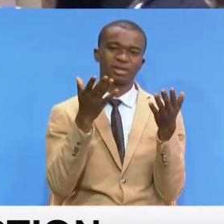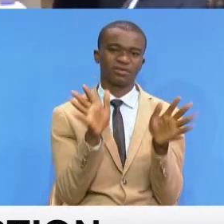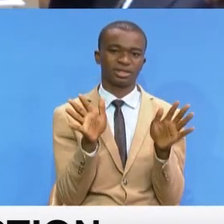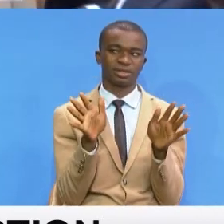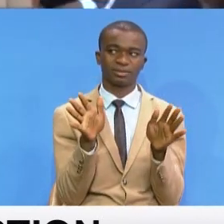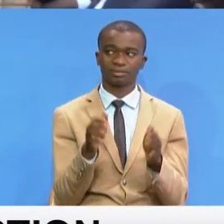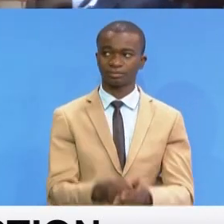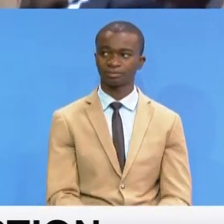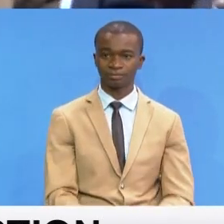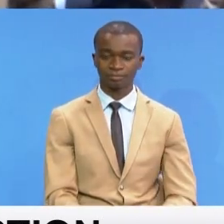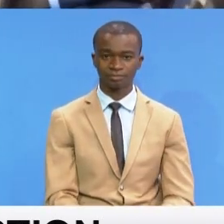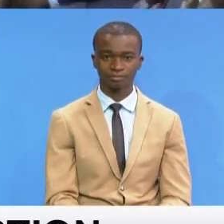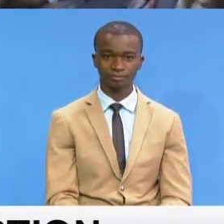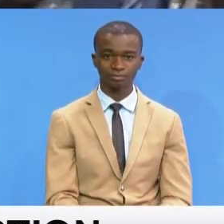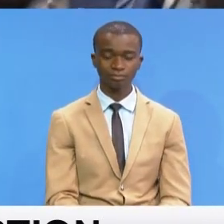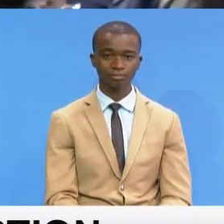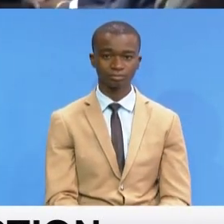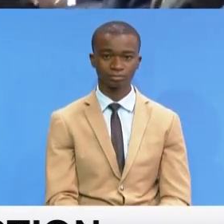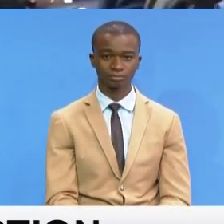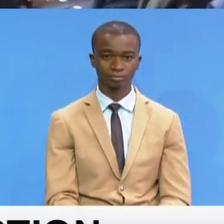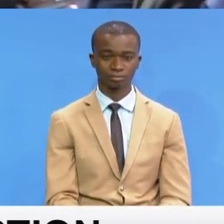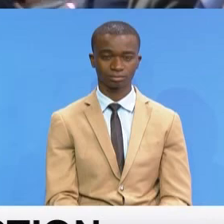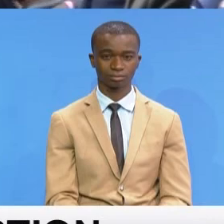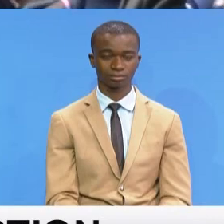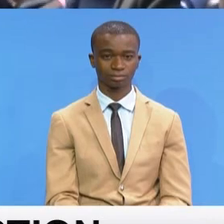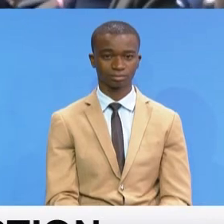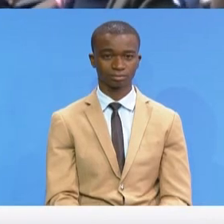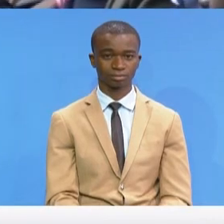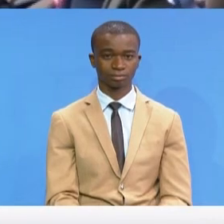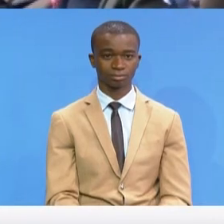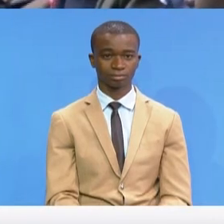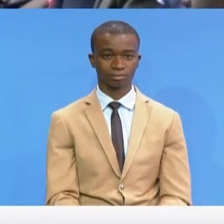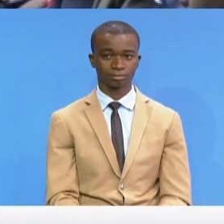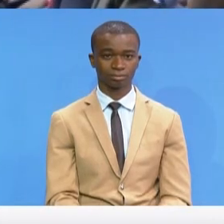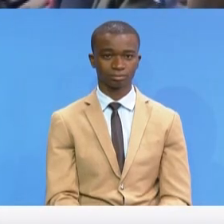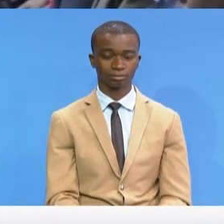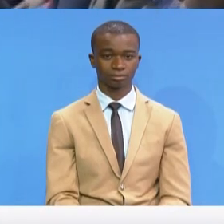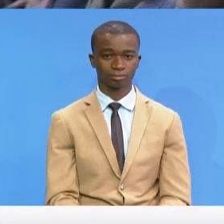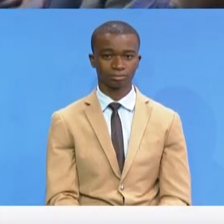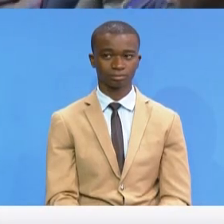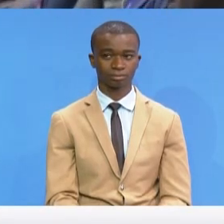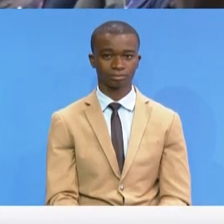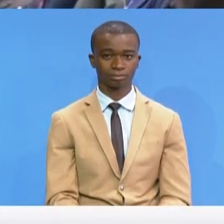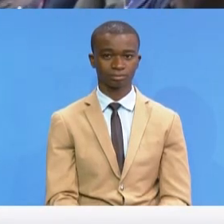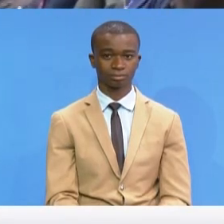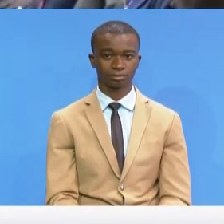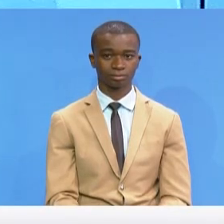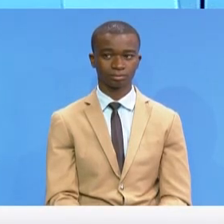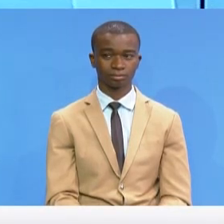Muchuma, reporting for Zanis in Osaka. Good afternoon, Your Excellency.